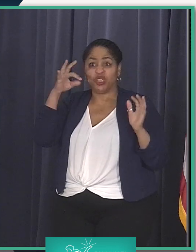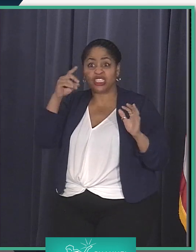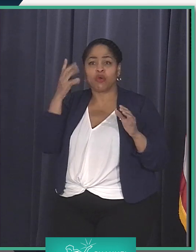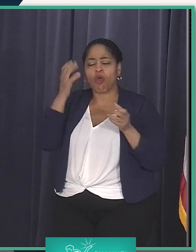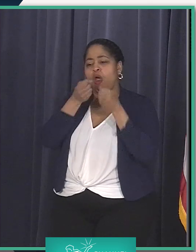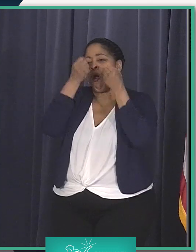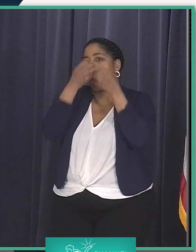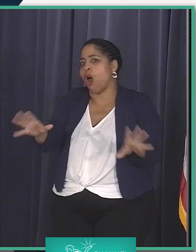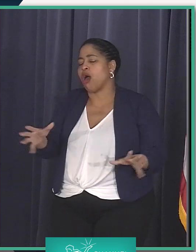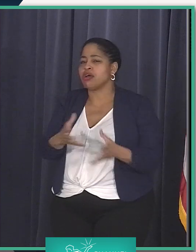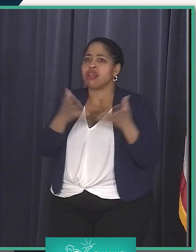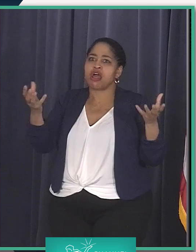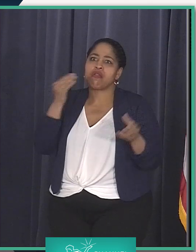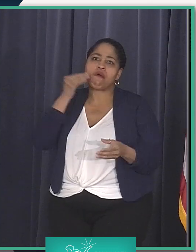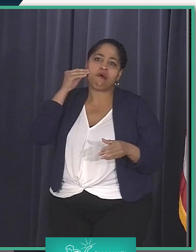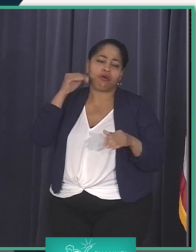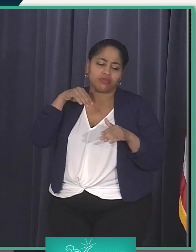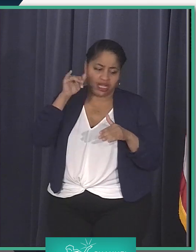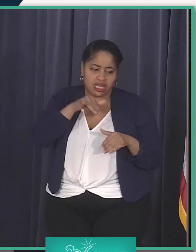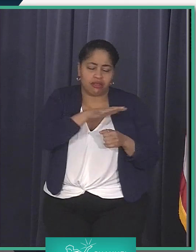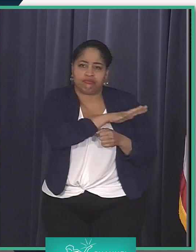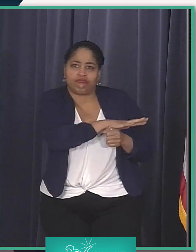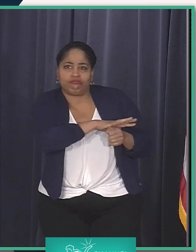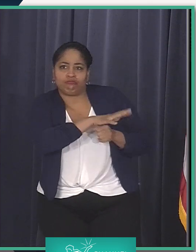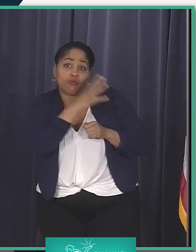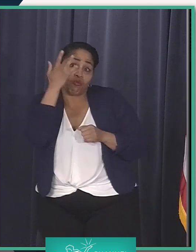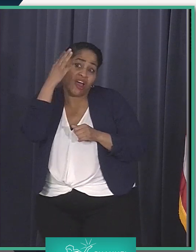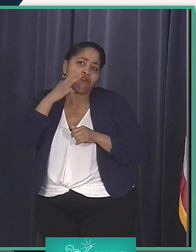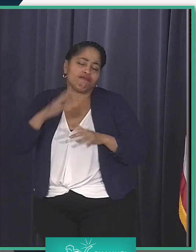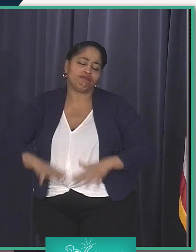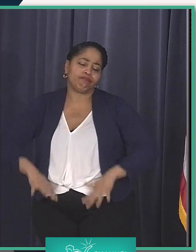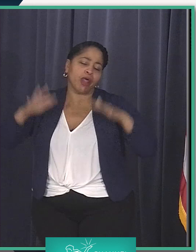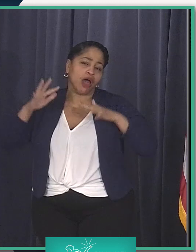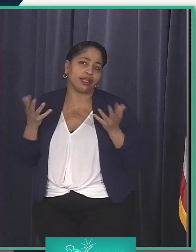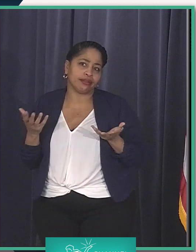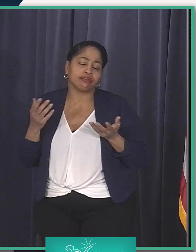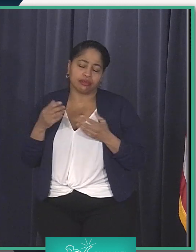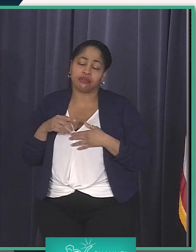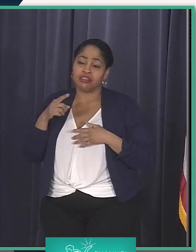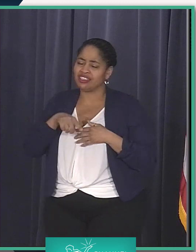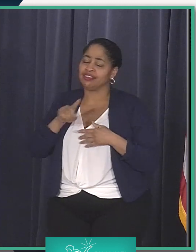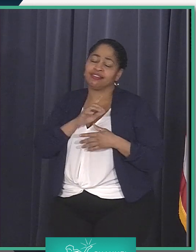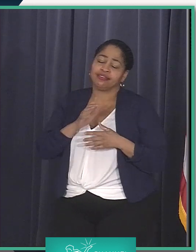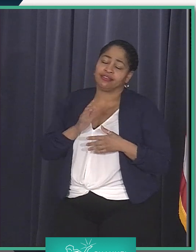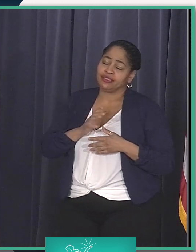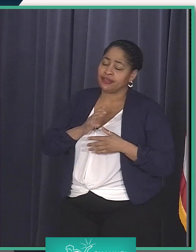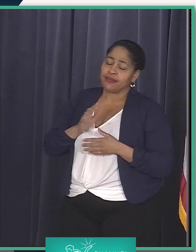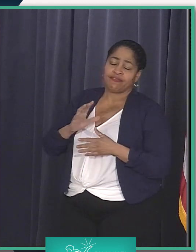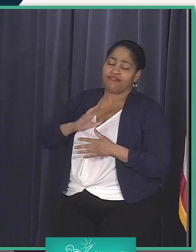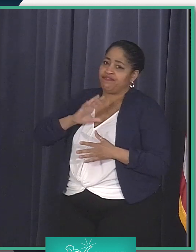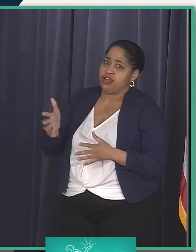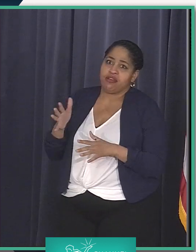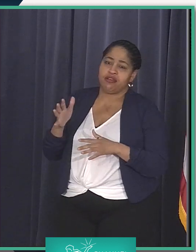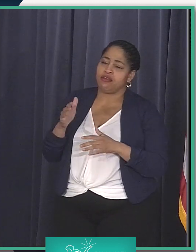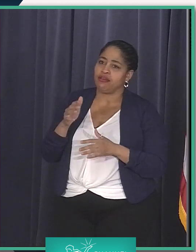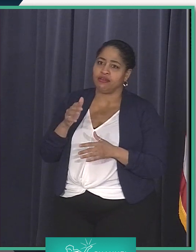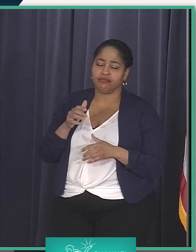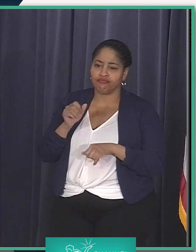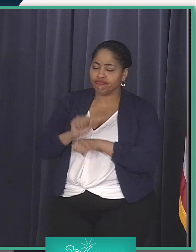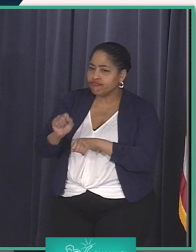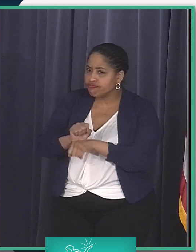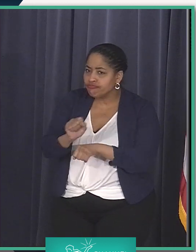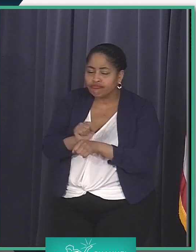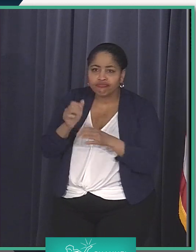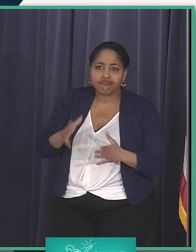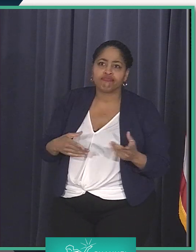lost a lot of homes in Jefferson Chalmers to flooding. And so these fine public servants have been out there since April 10th. I